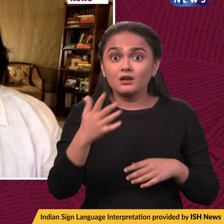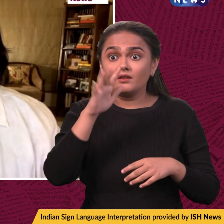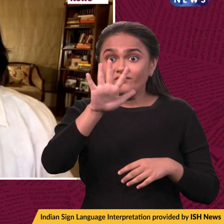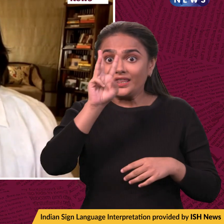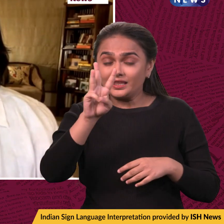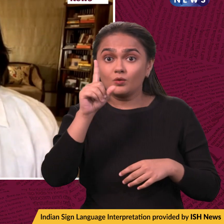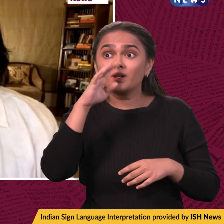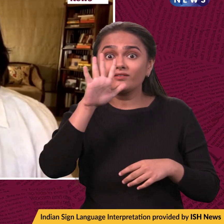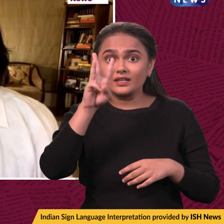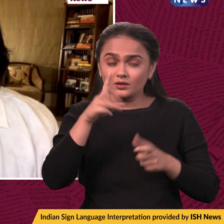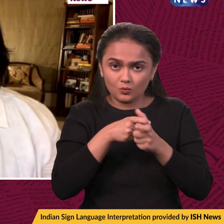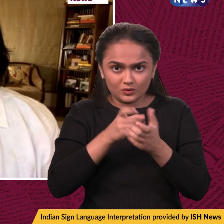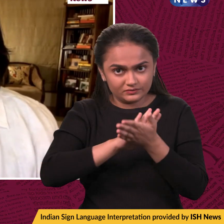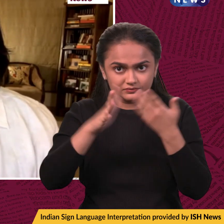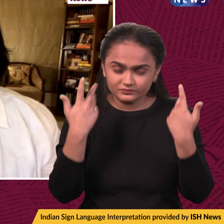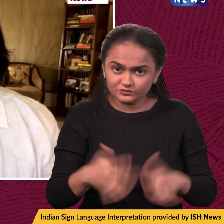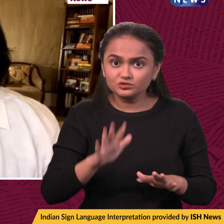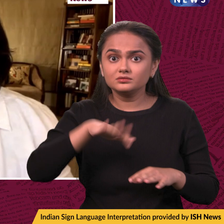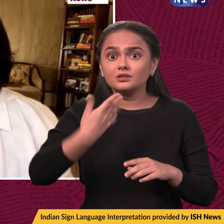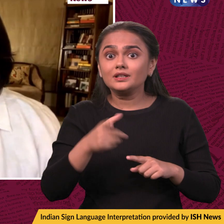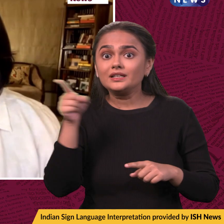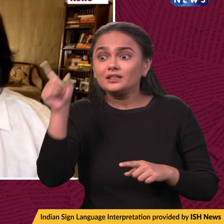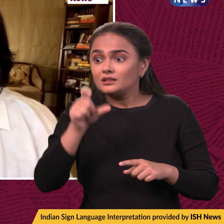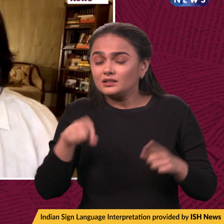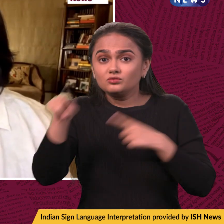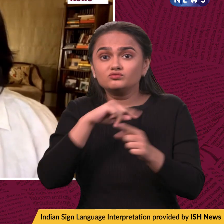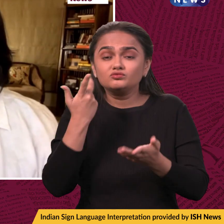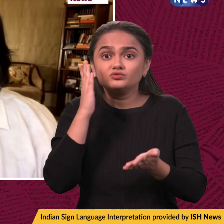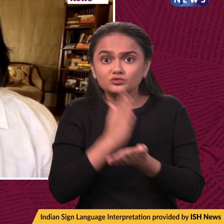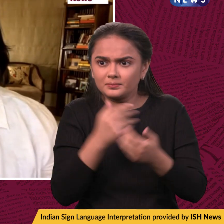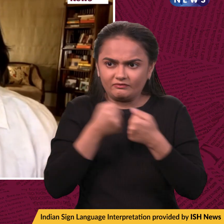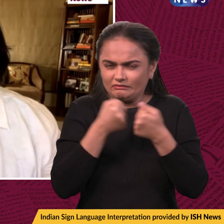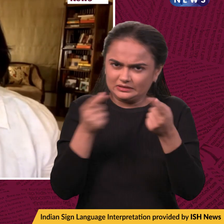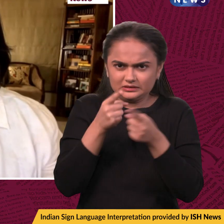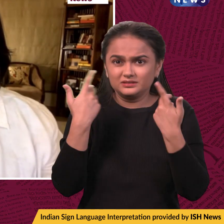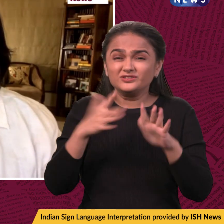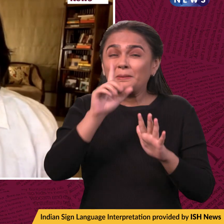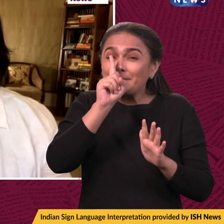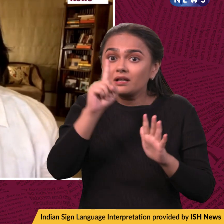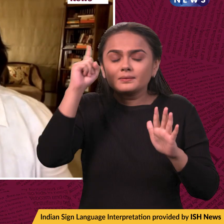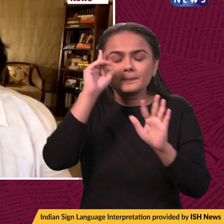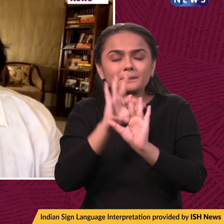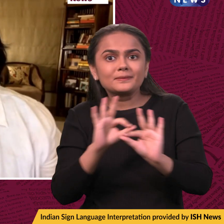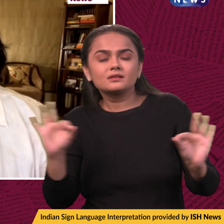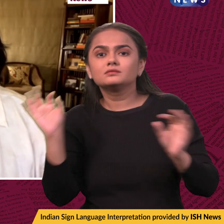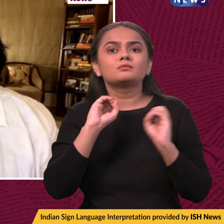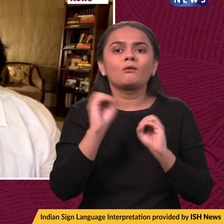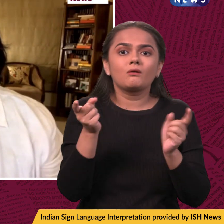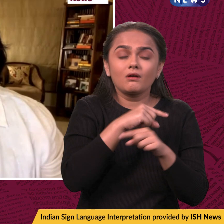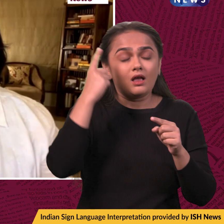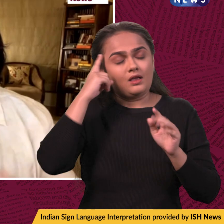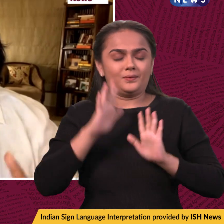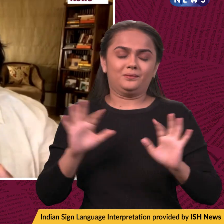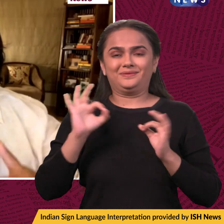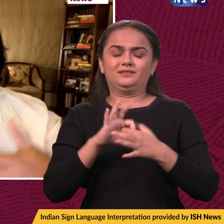1953 with a formal agreement that warring parties will stop fighting, but no peace treaty, which means North and South